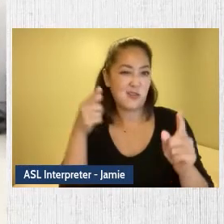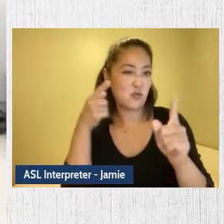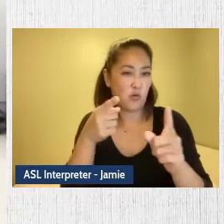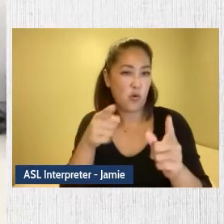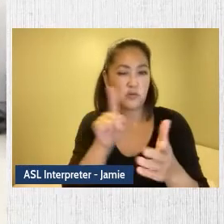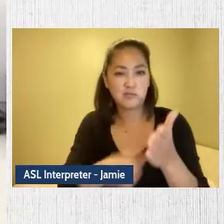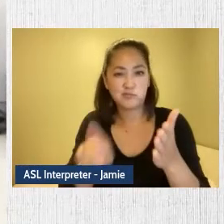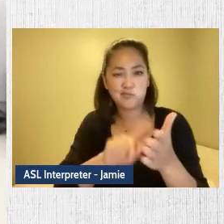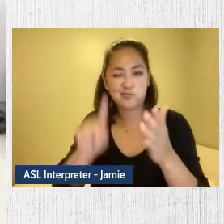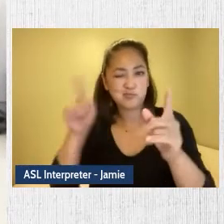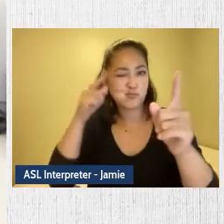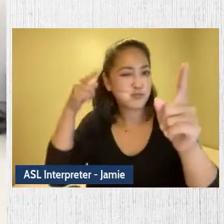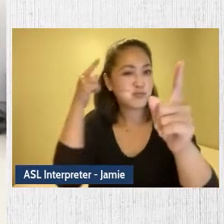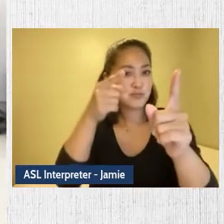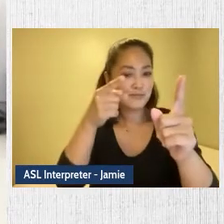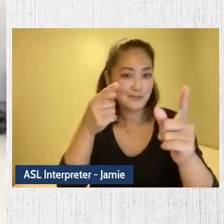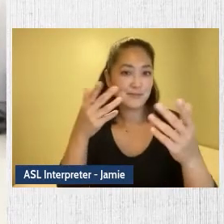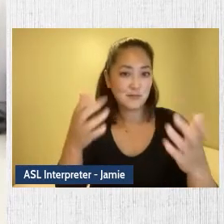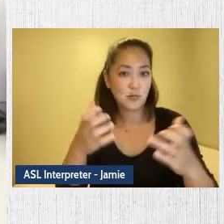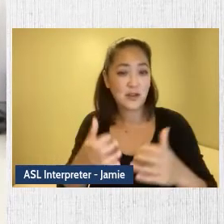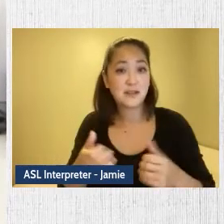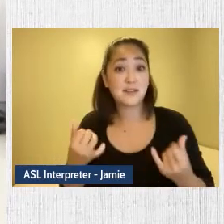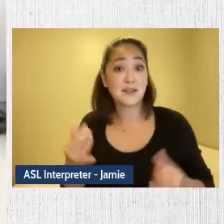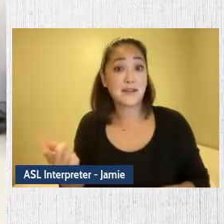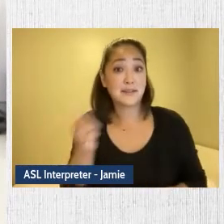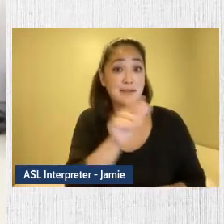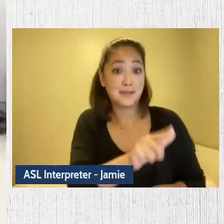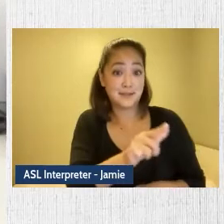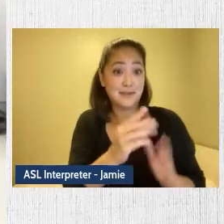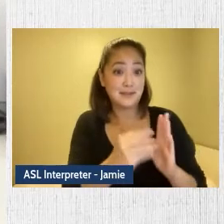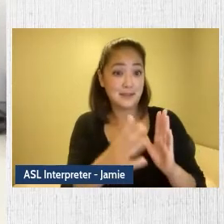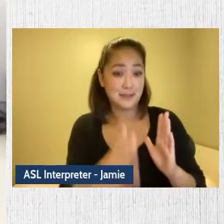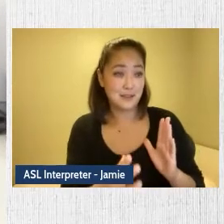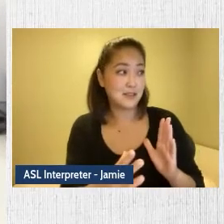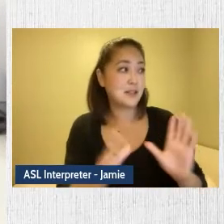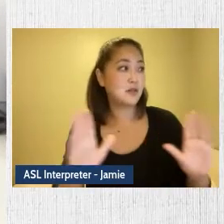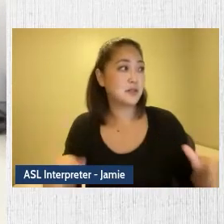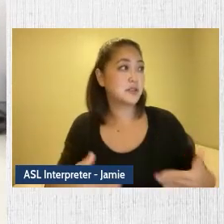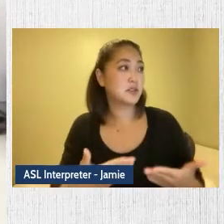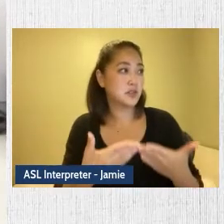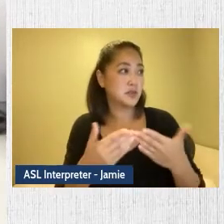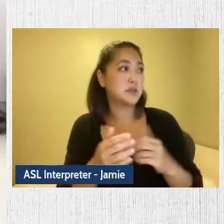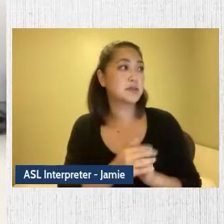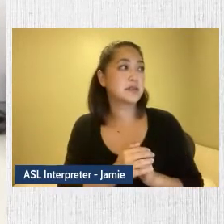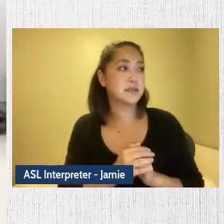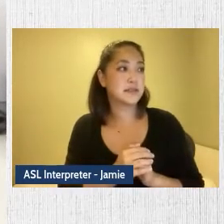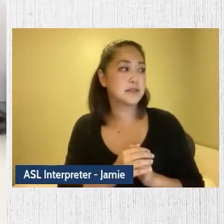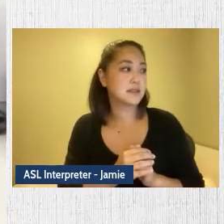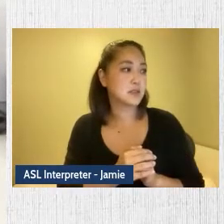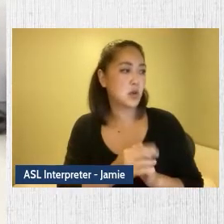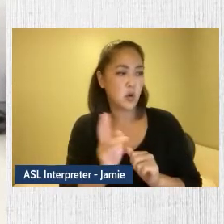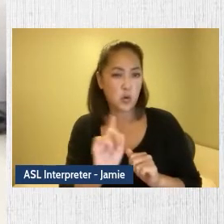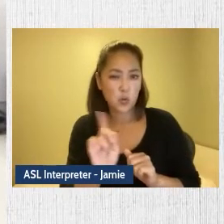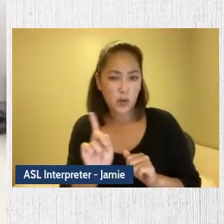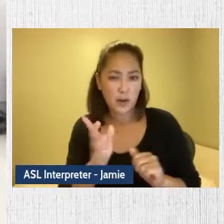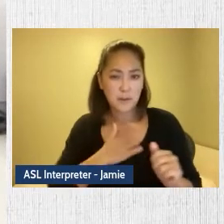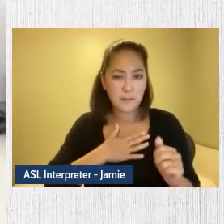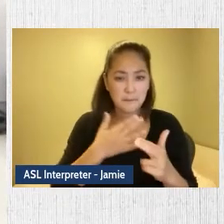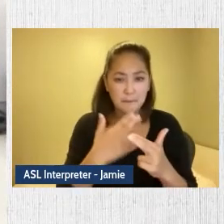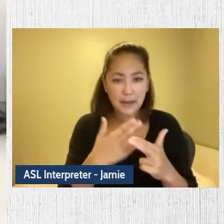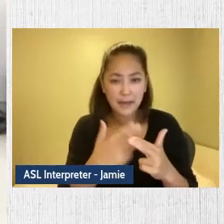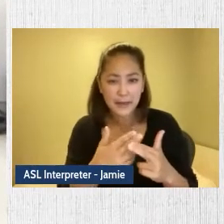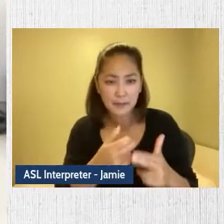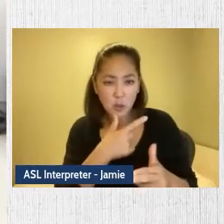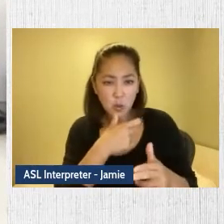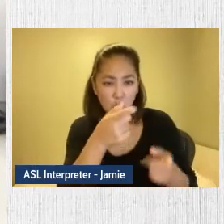I want to turn this over to the students at this time. I want to introduce, where are my names here? I want